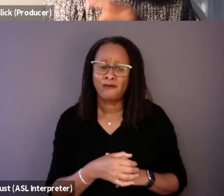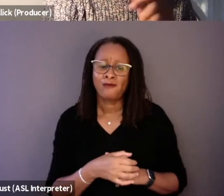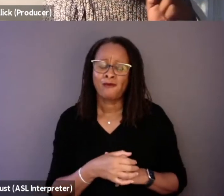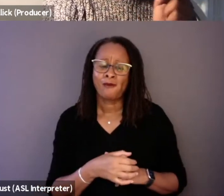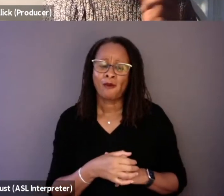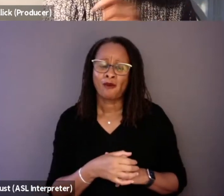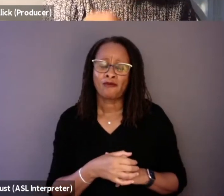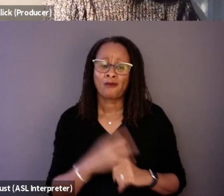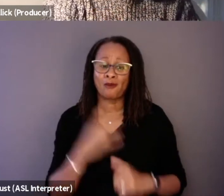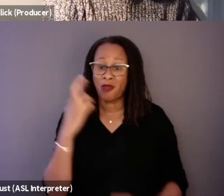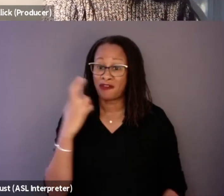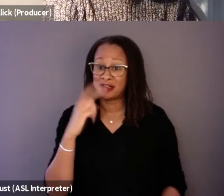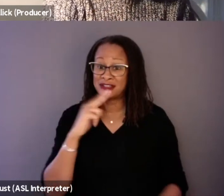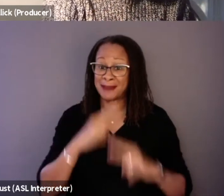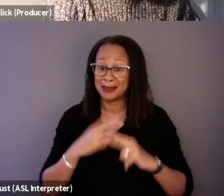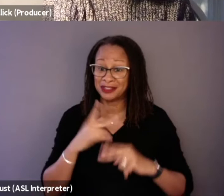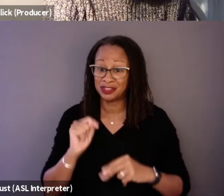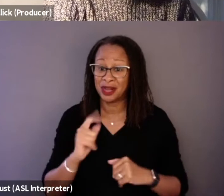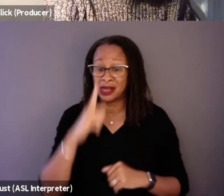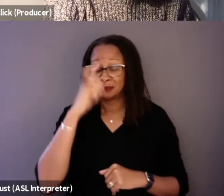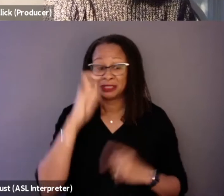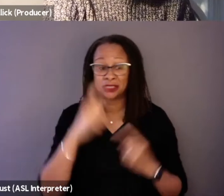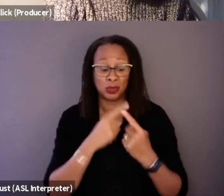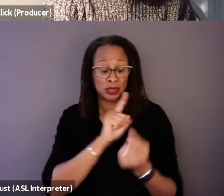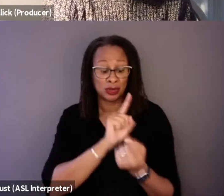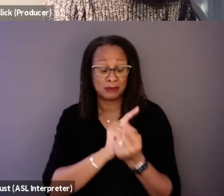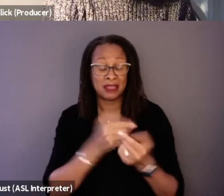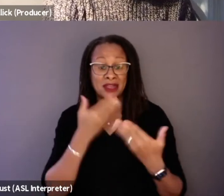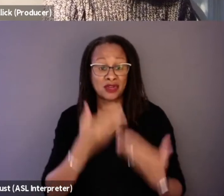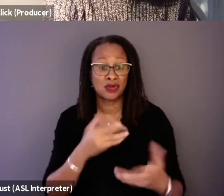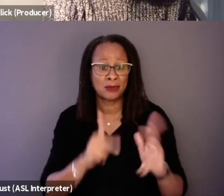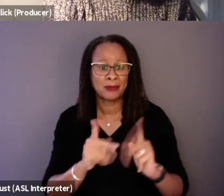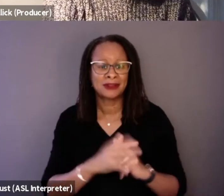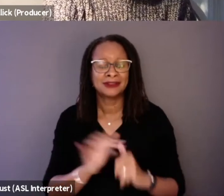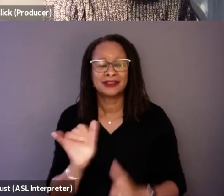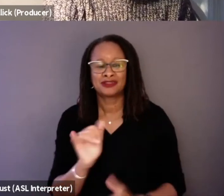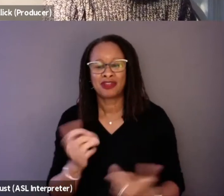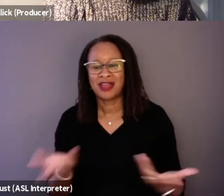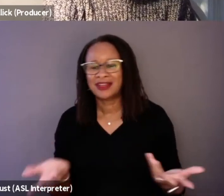the reason I mention that is because when you meet good people, you're like, oh, you